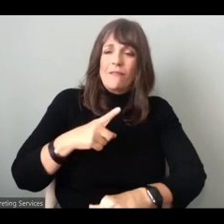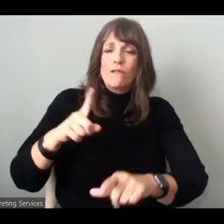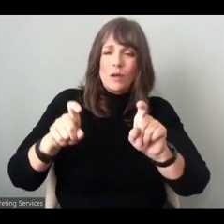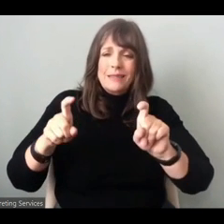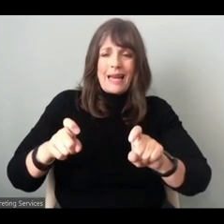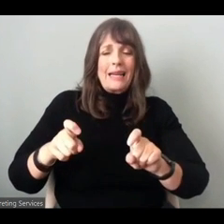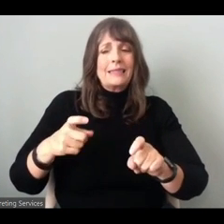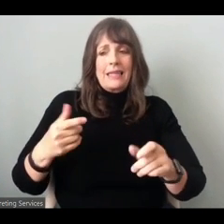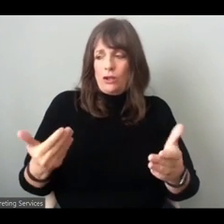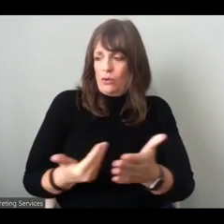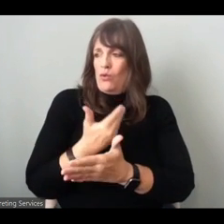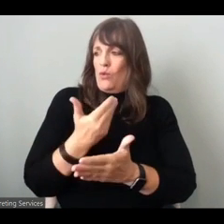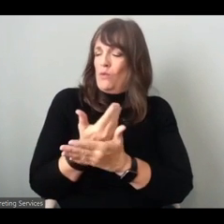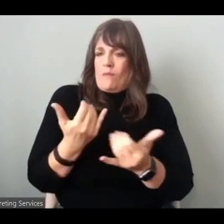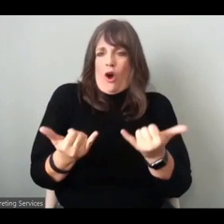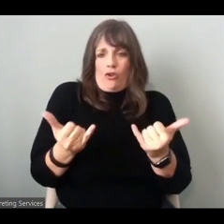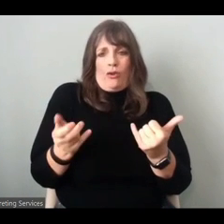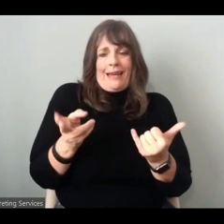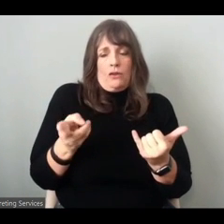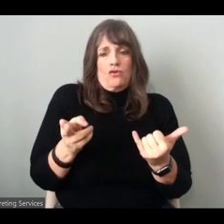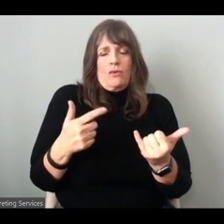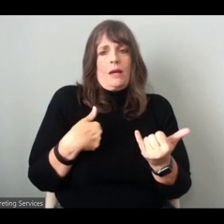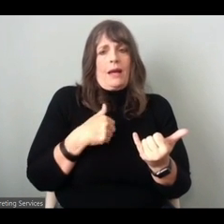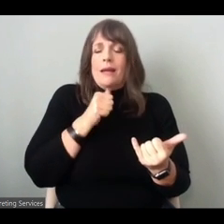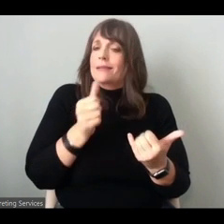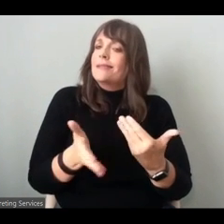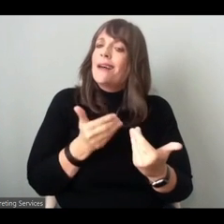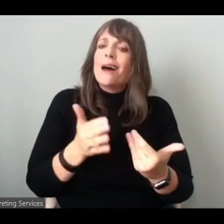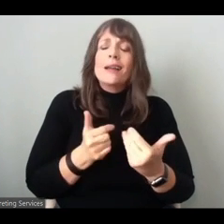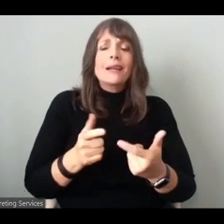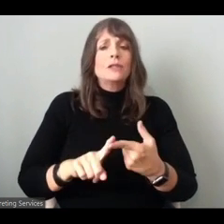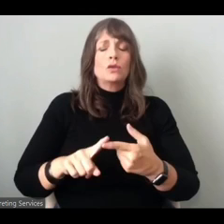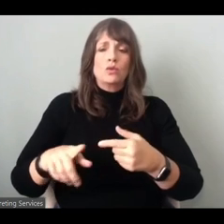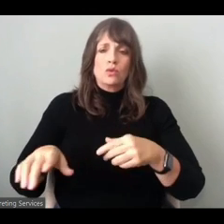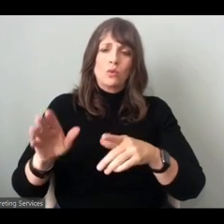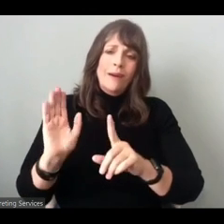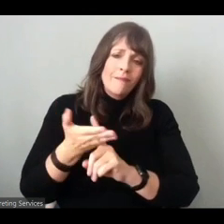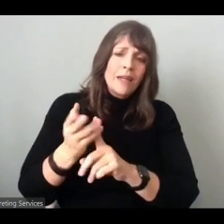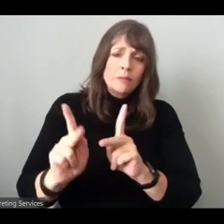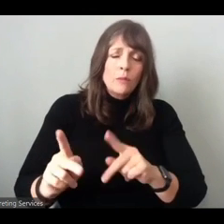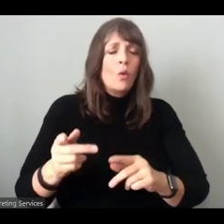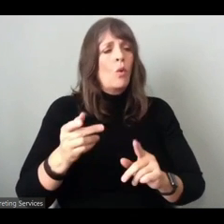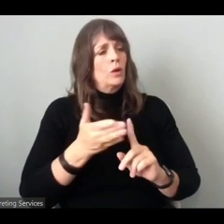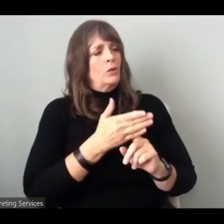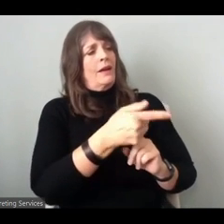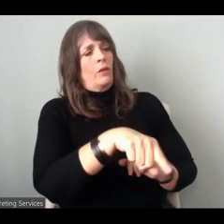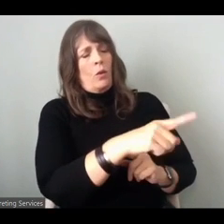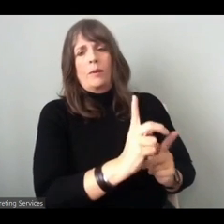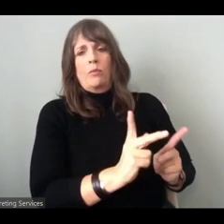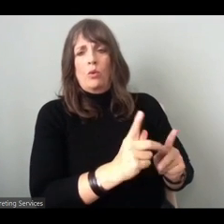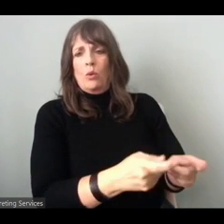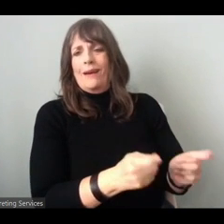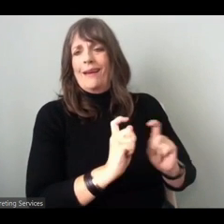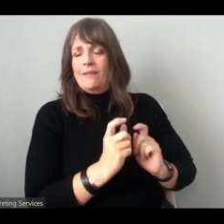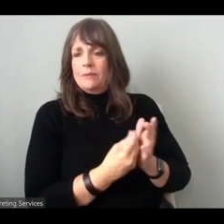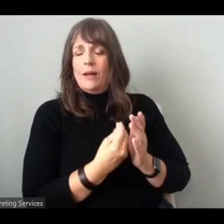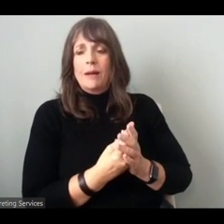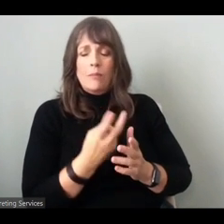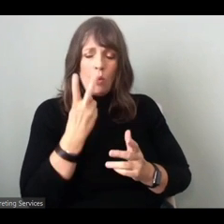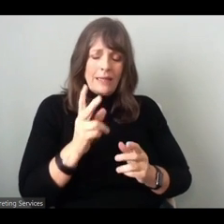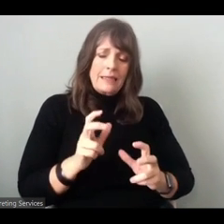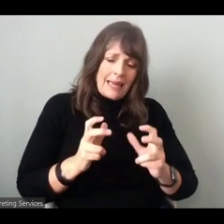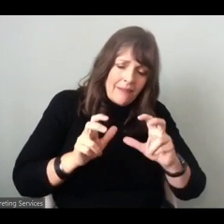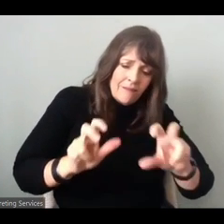scale. And it's not an easy sell to the individual or to funders. However, we see more than ever that investing in it over the long